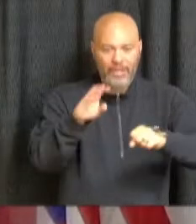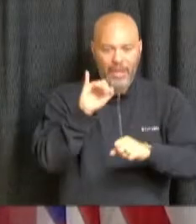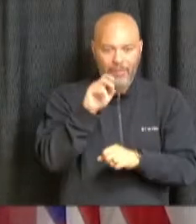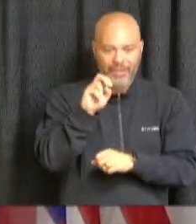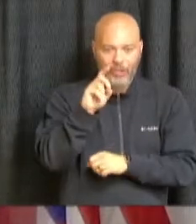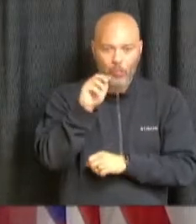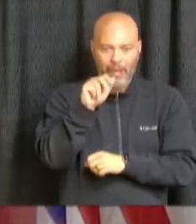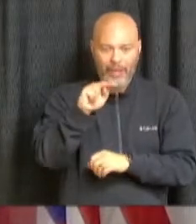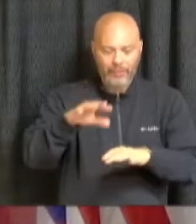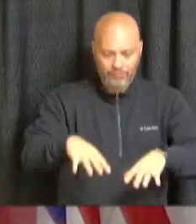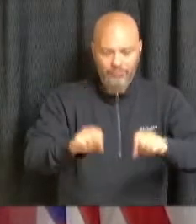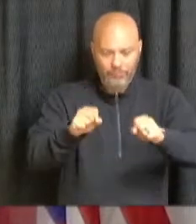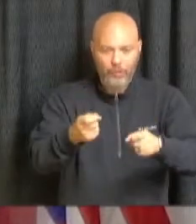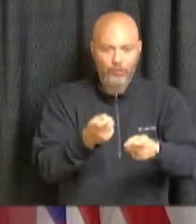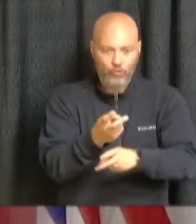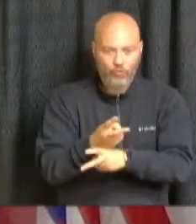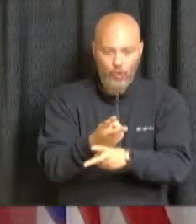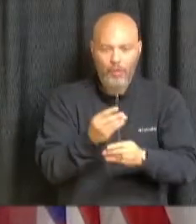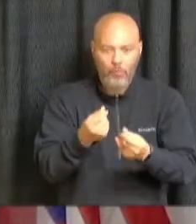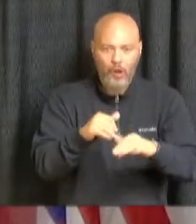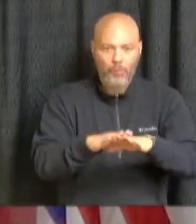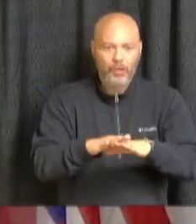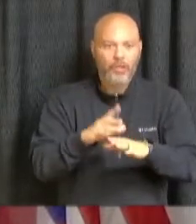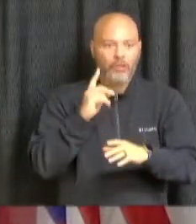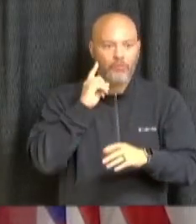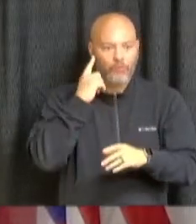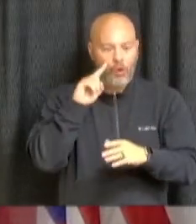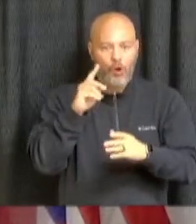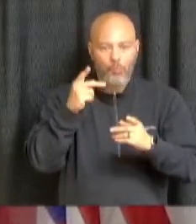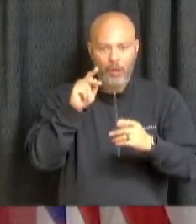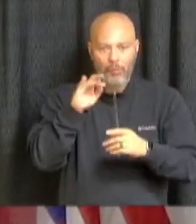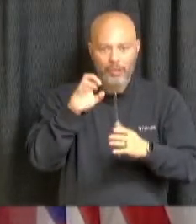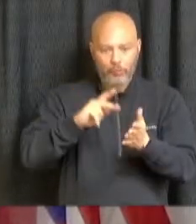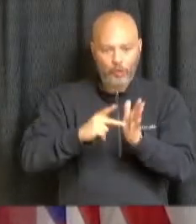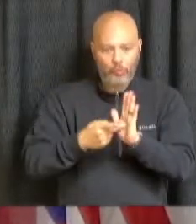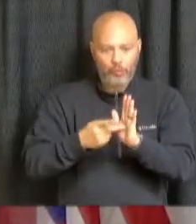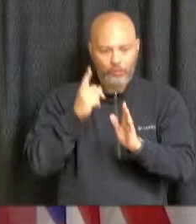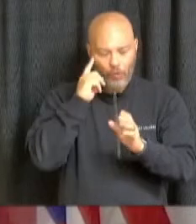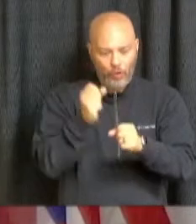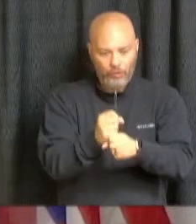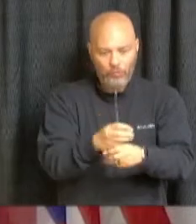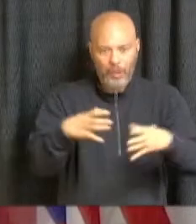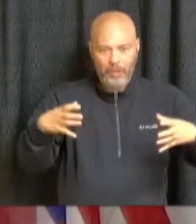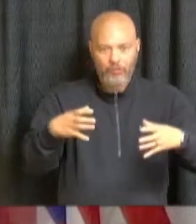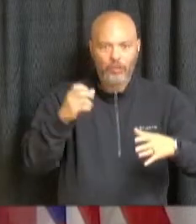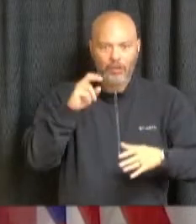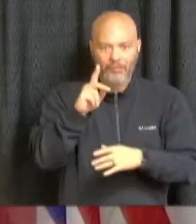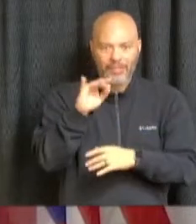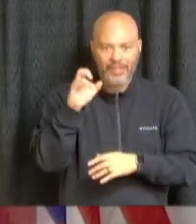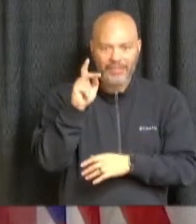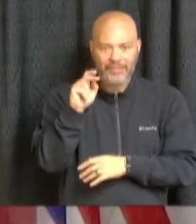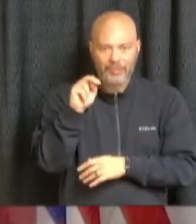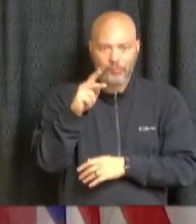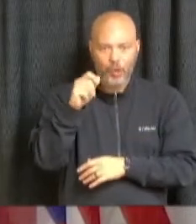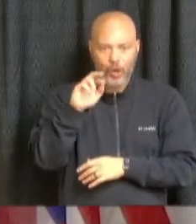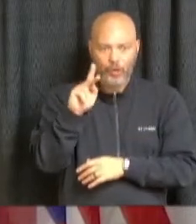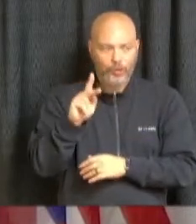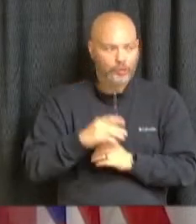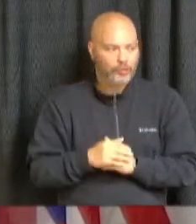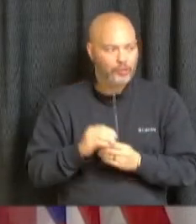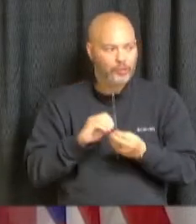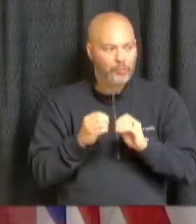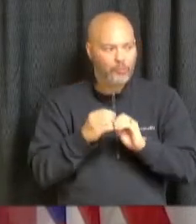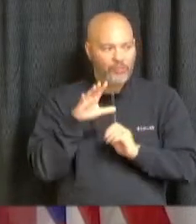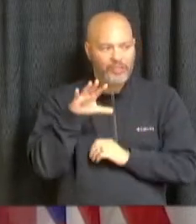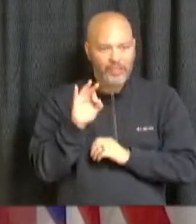use of eminent domain for acquisition of property for a public purpose for expansion and development of Dixon Park.